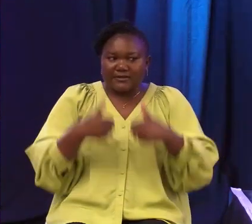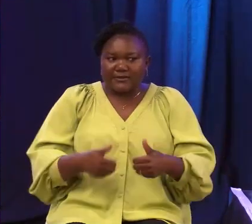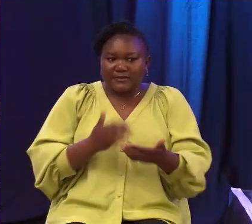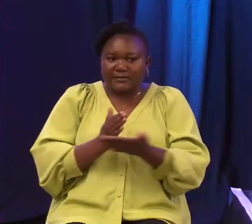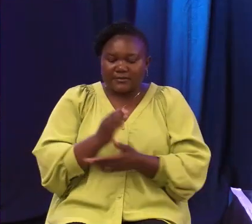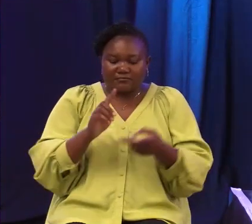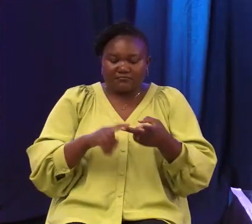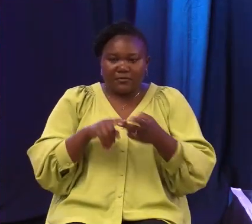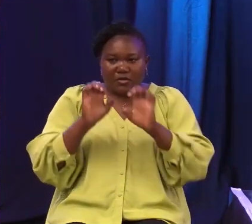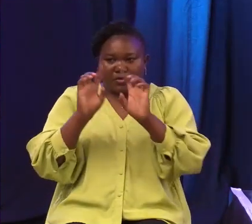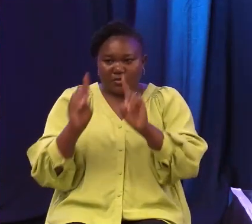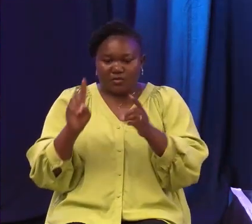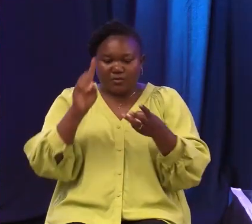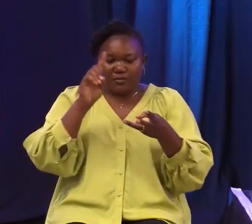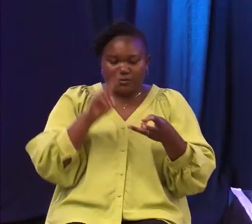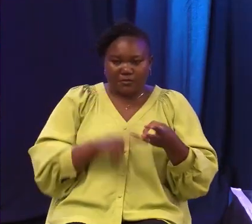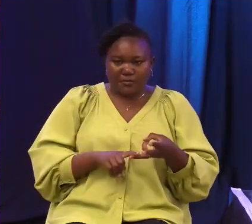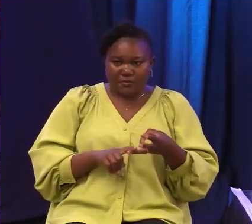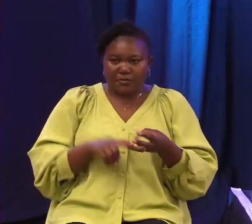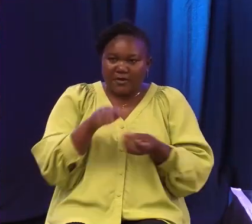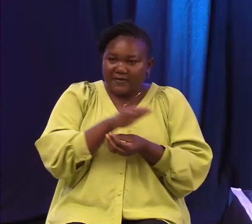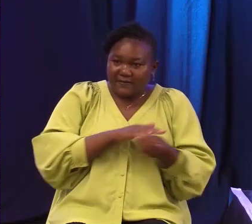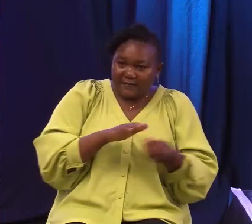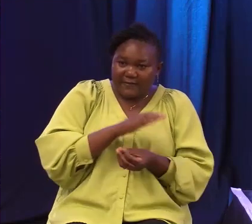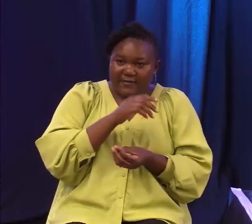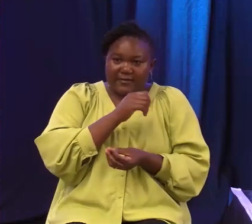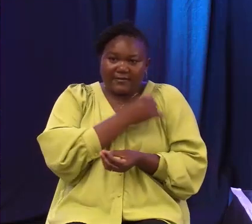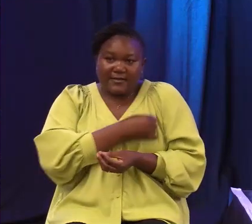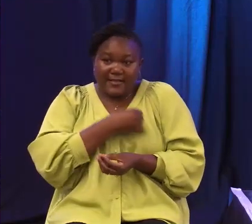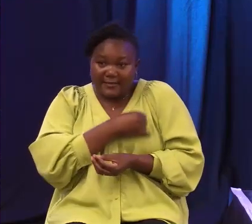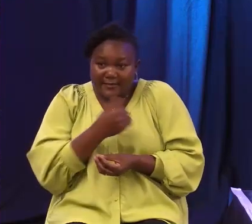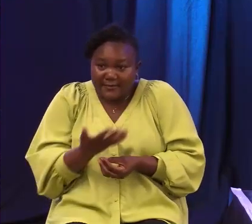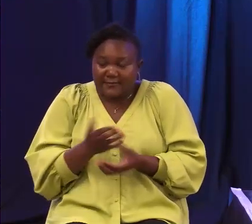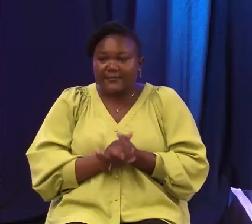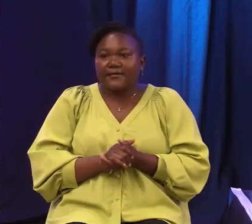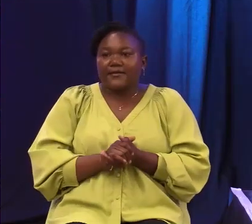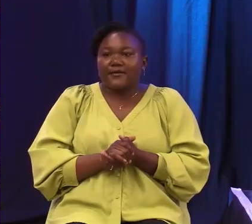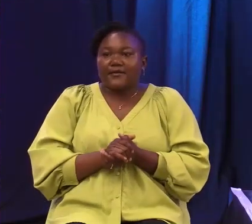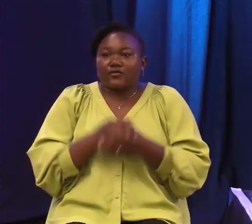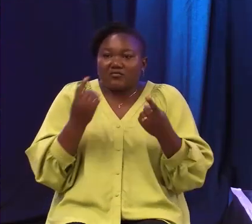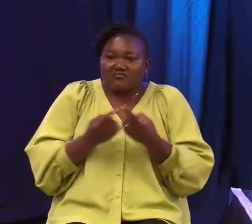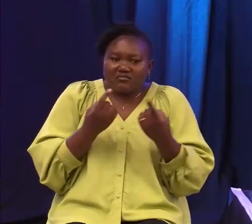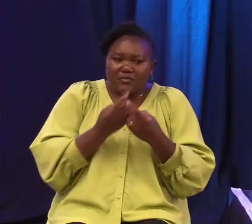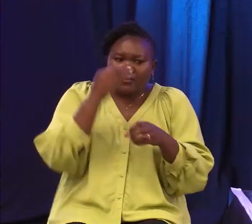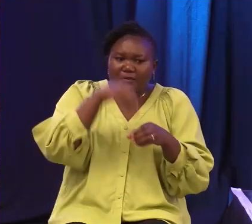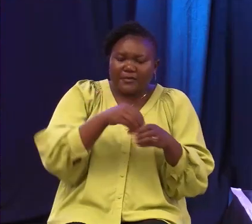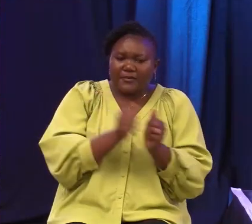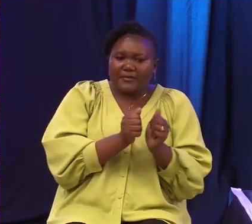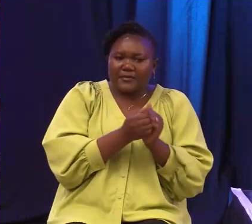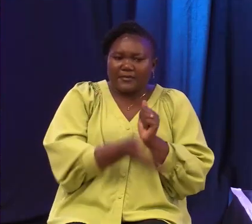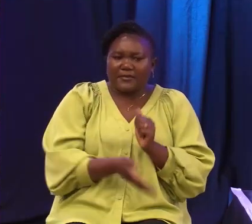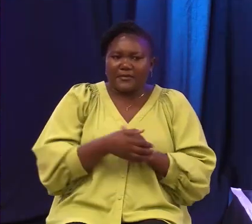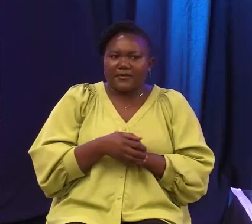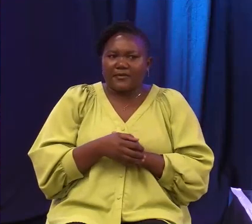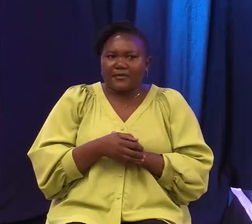to education, to family life, to play and recreation,